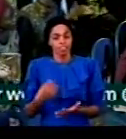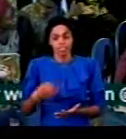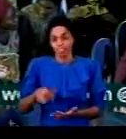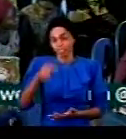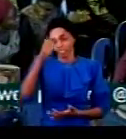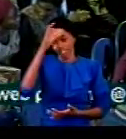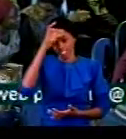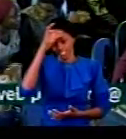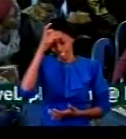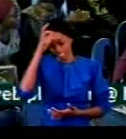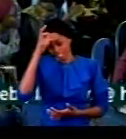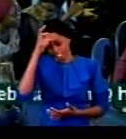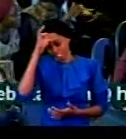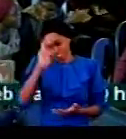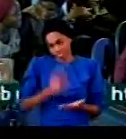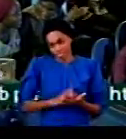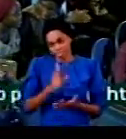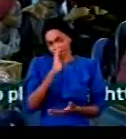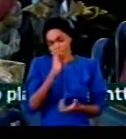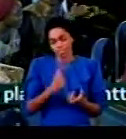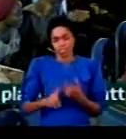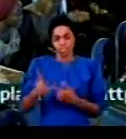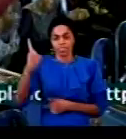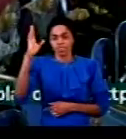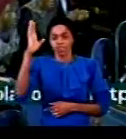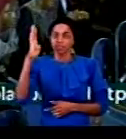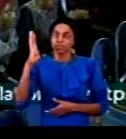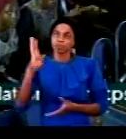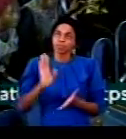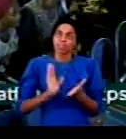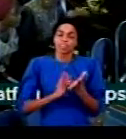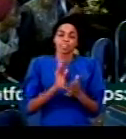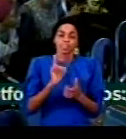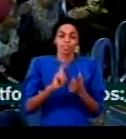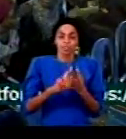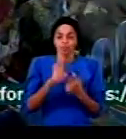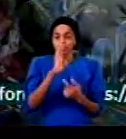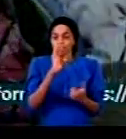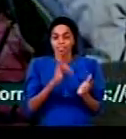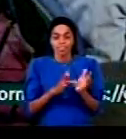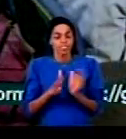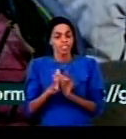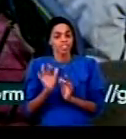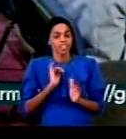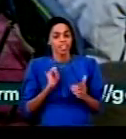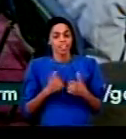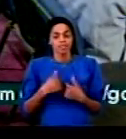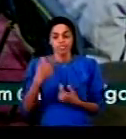As you are singing, your miracles are taking place.